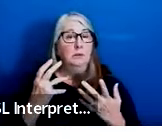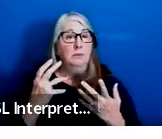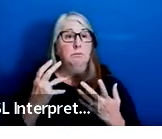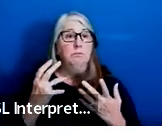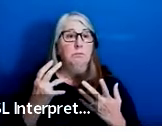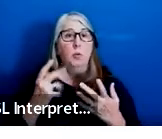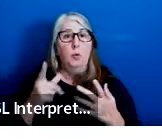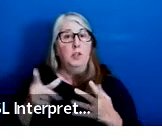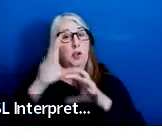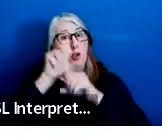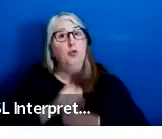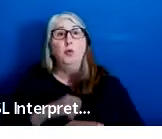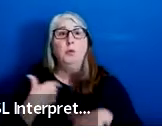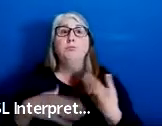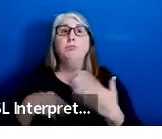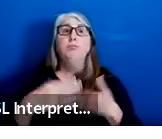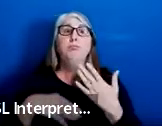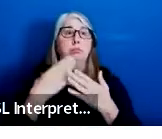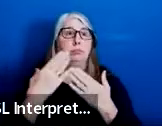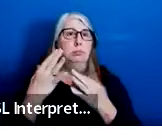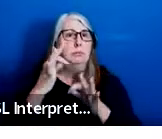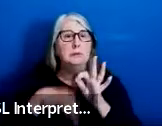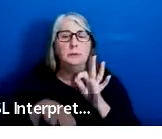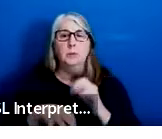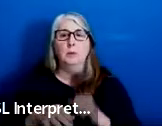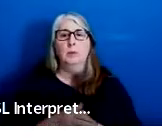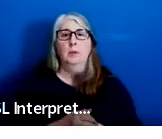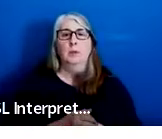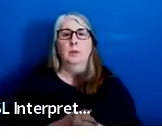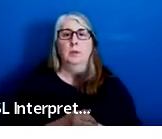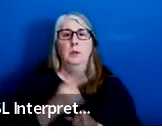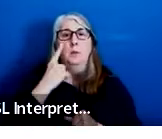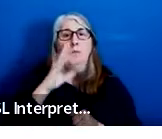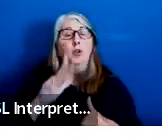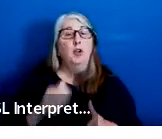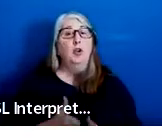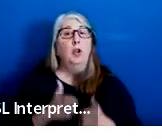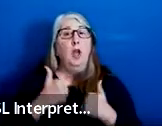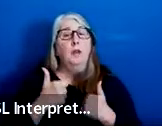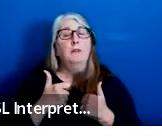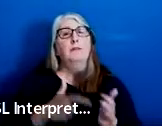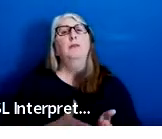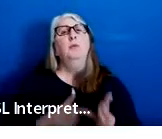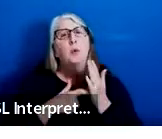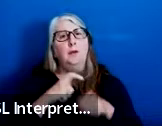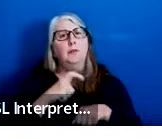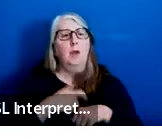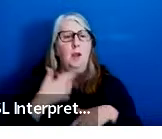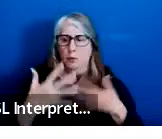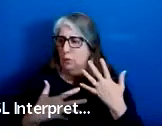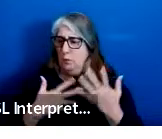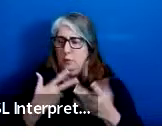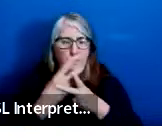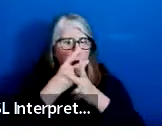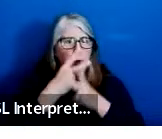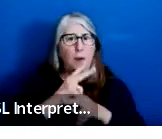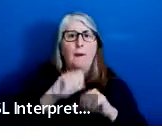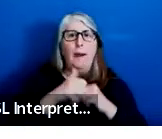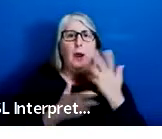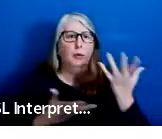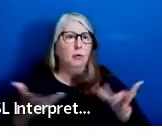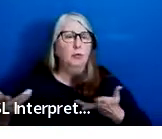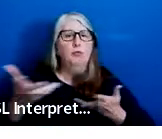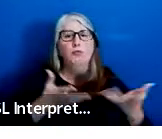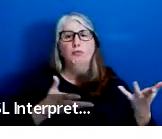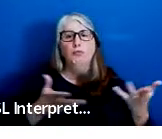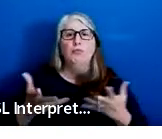we get the hang of it, it's pretty easy. But from a life perspective, it actually takes a little while to figure out how this fits into your life. I said that in that